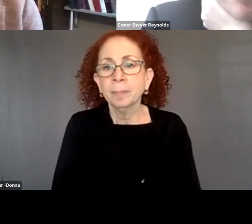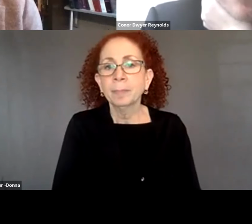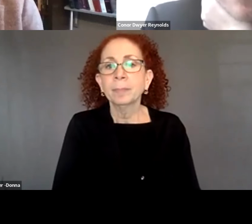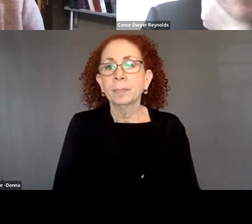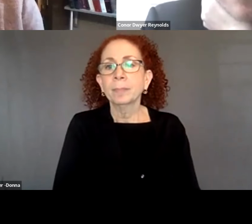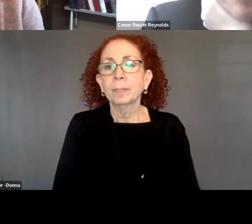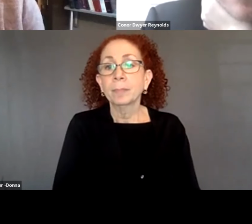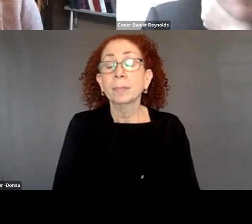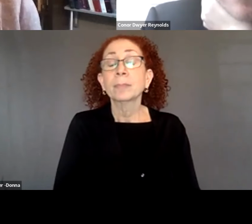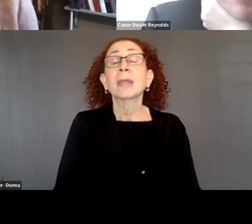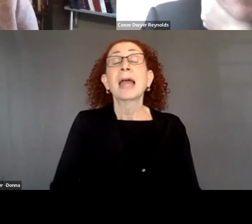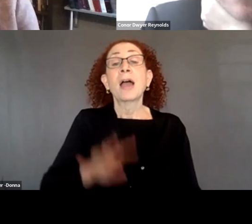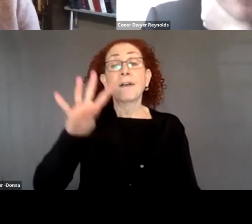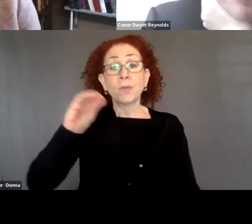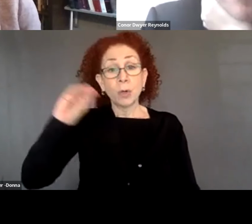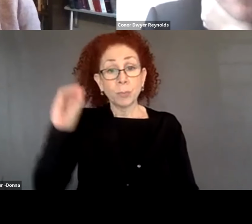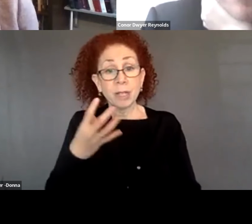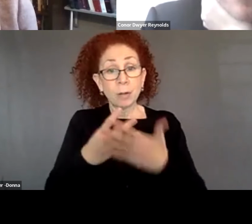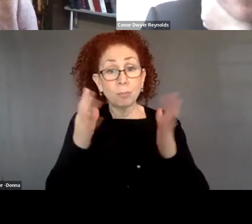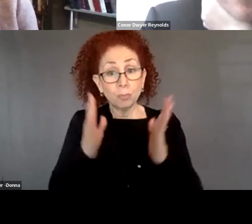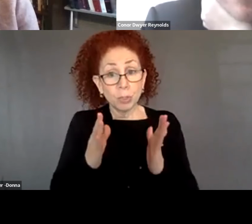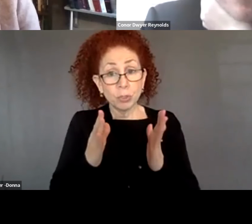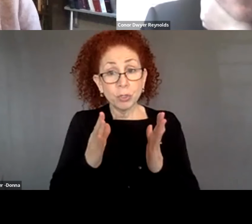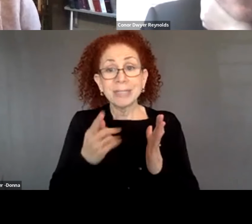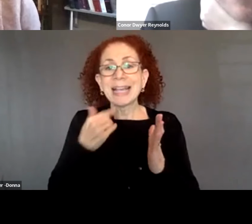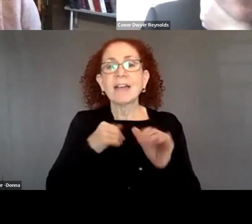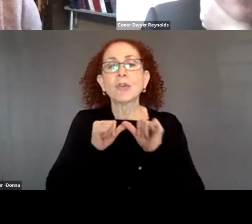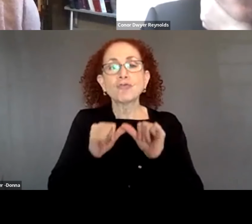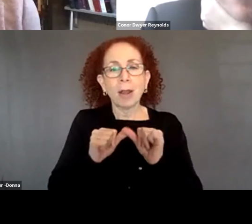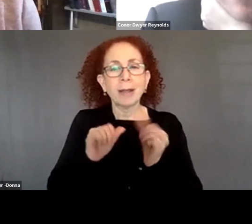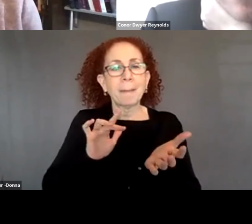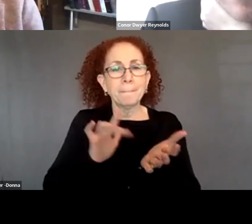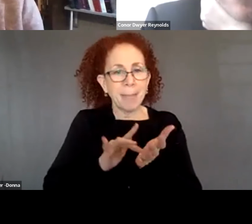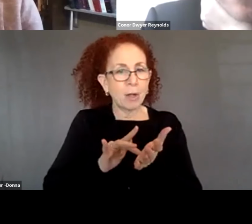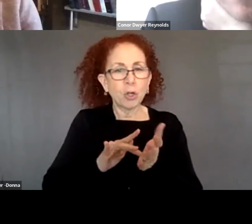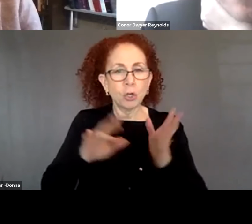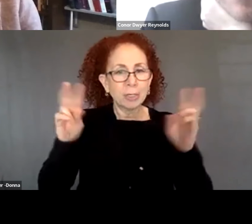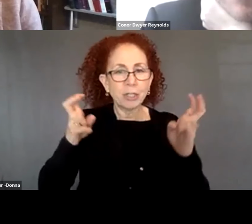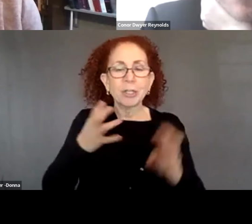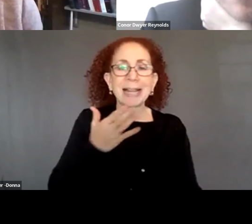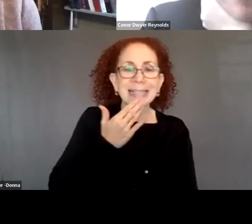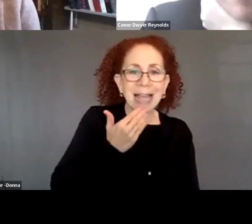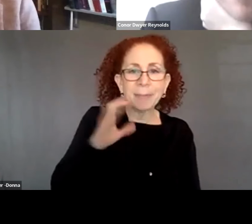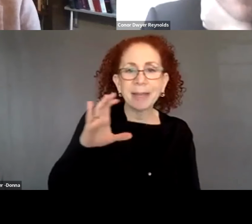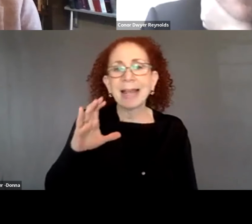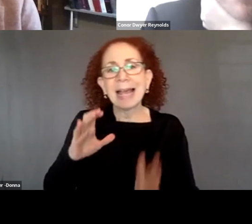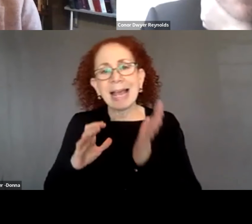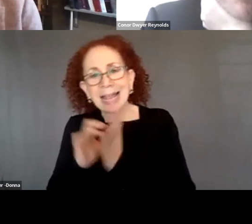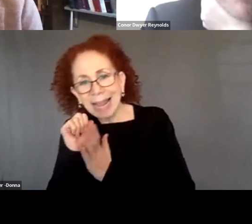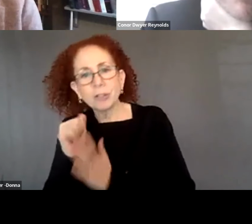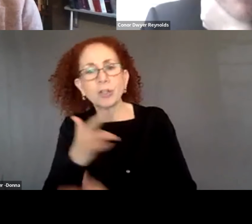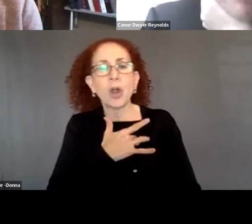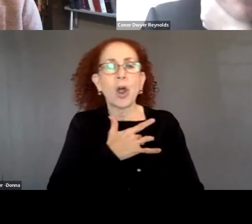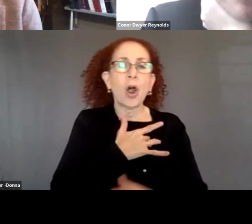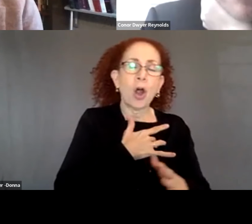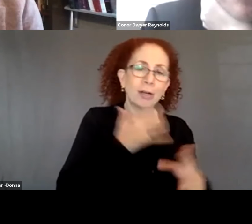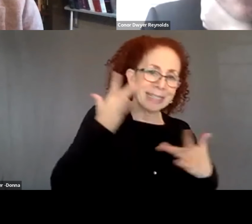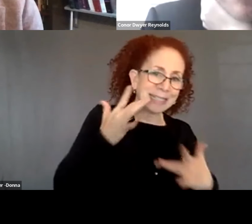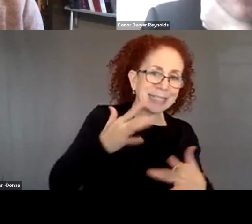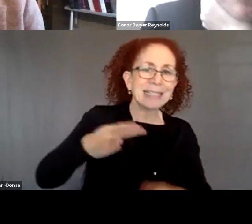finally, 40% of prisoners reported a chronic medical condition: diabetes, cancer, heart disease, high blood pressure,